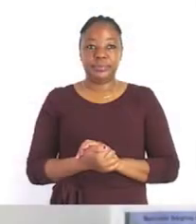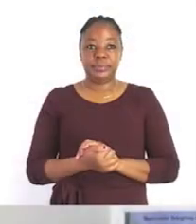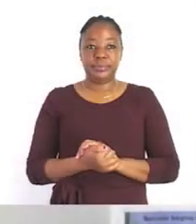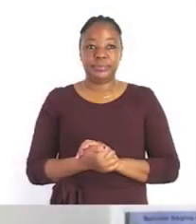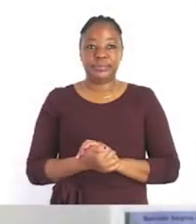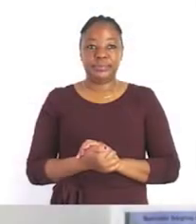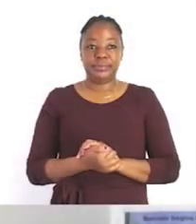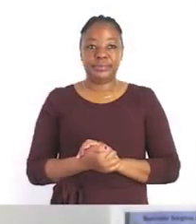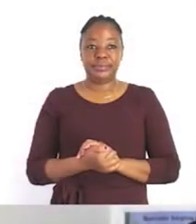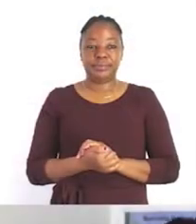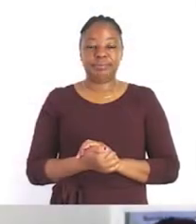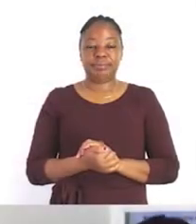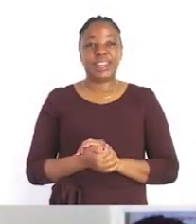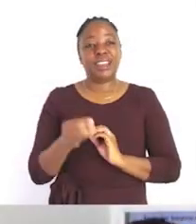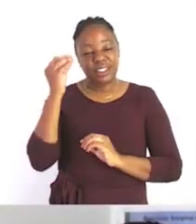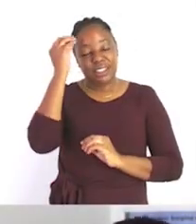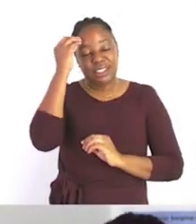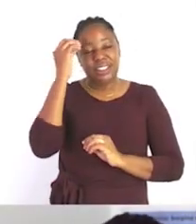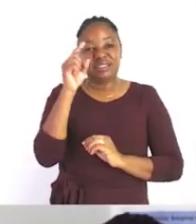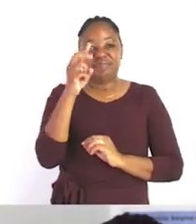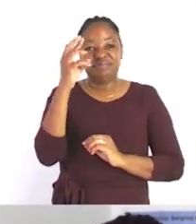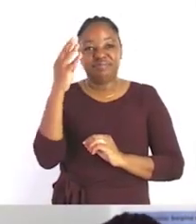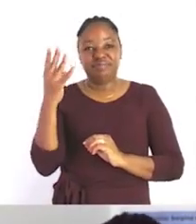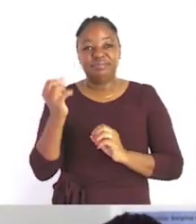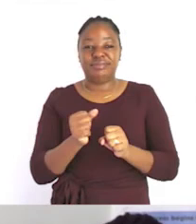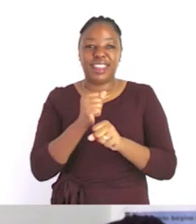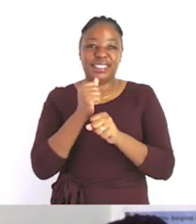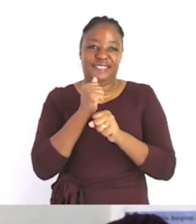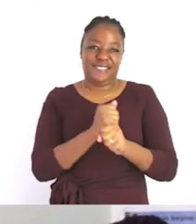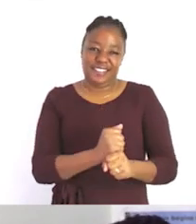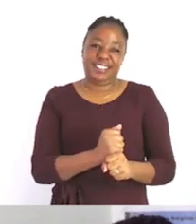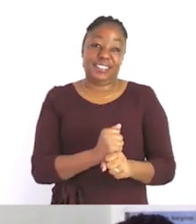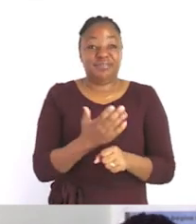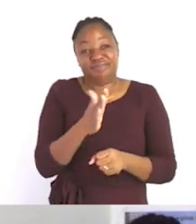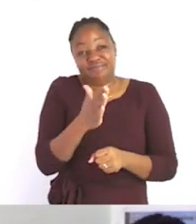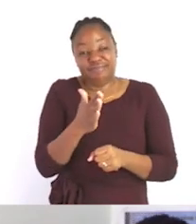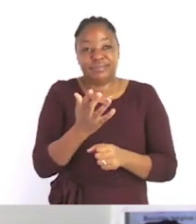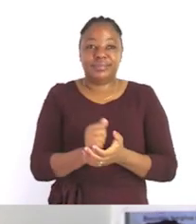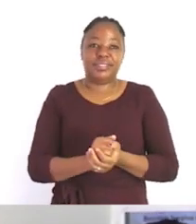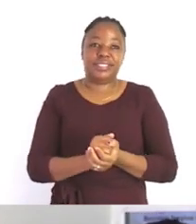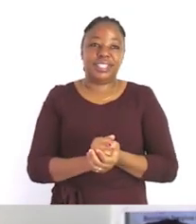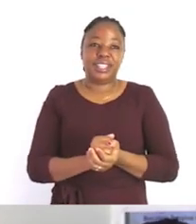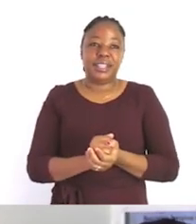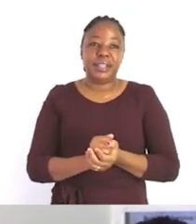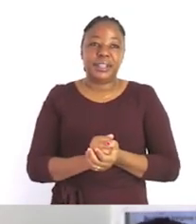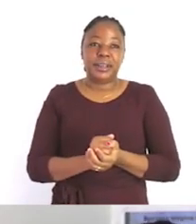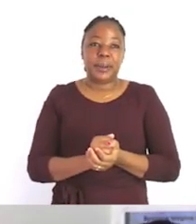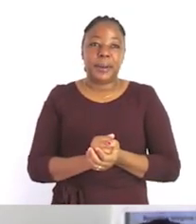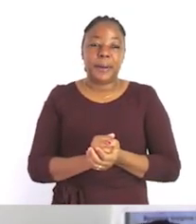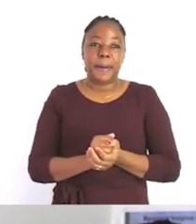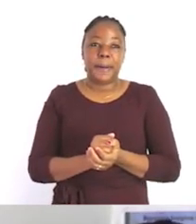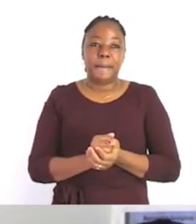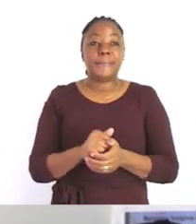I know maths can be difficult sometimes, but I'm pretty sure that the last exercise was fun for you. Let's now move on to the last